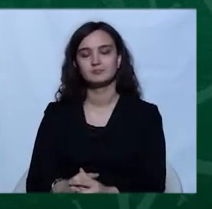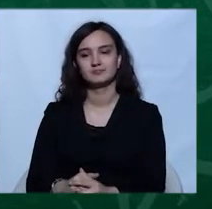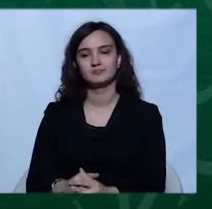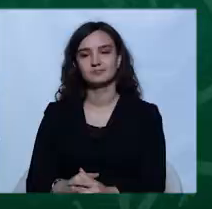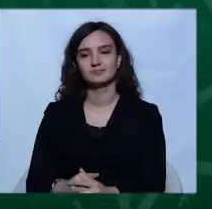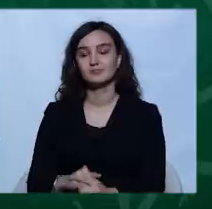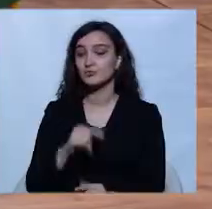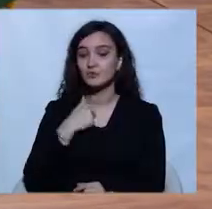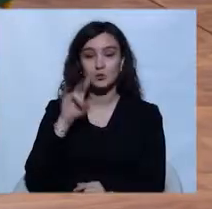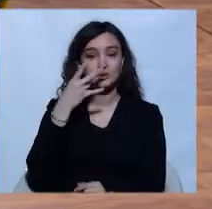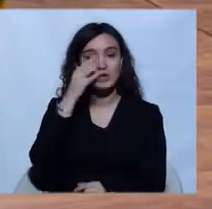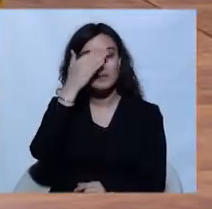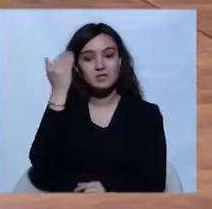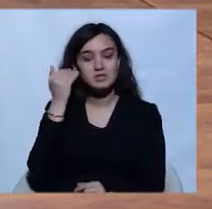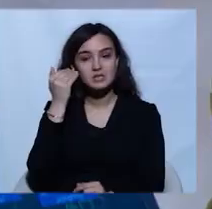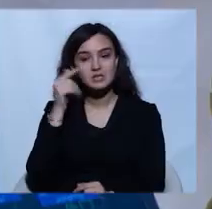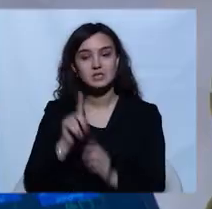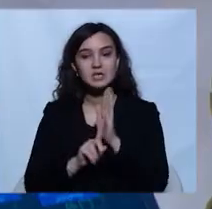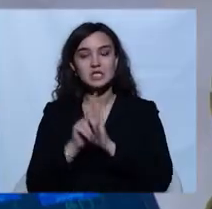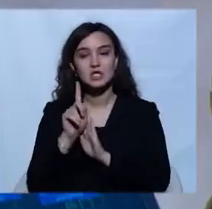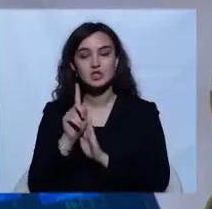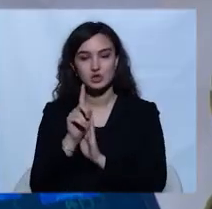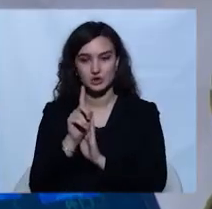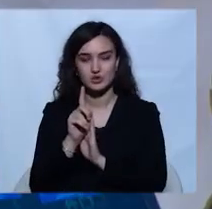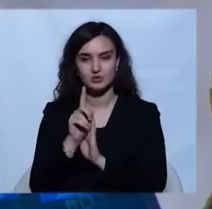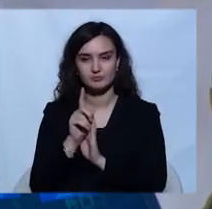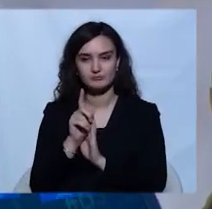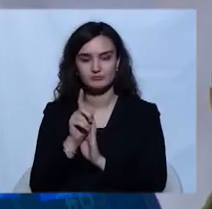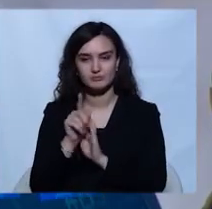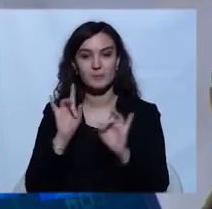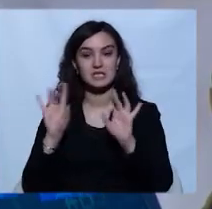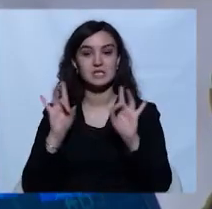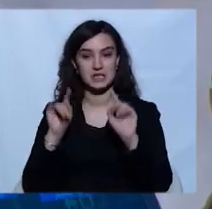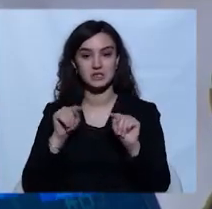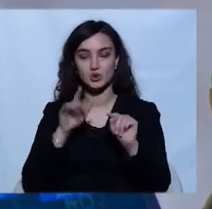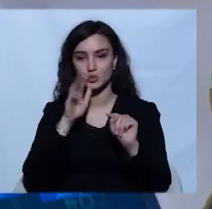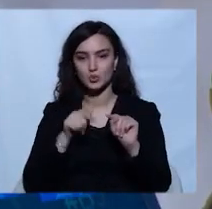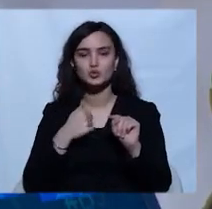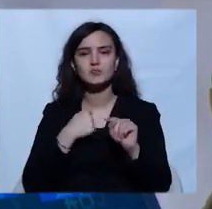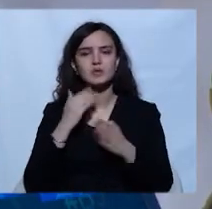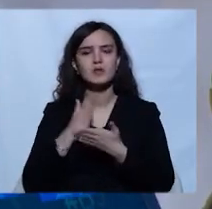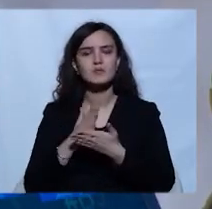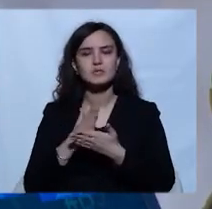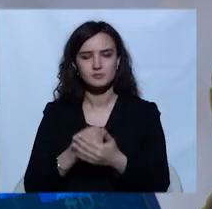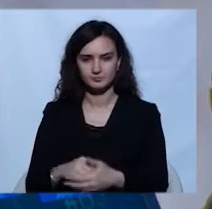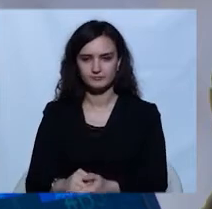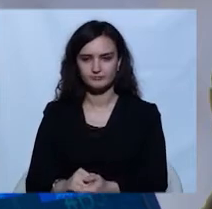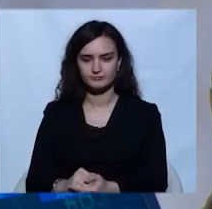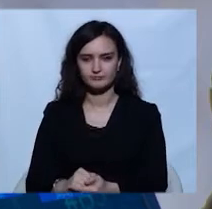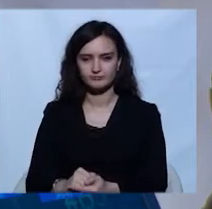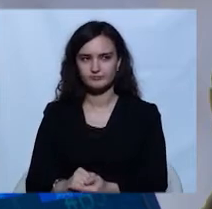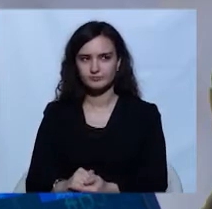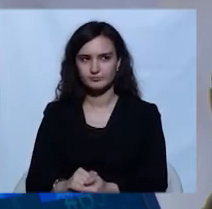We shouldn't forget our word list at the beginning of the presentation. We have to